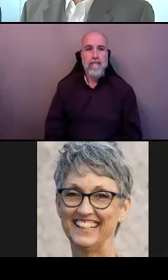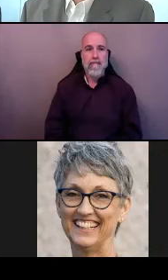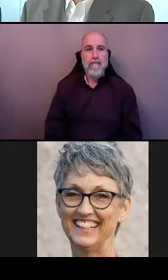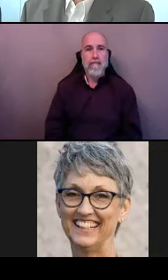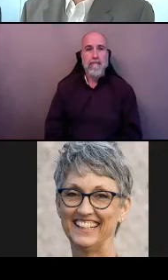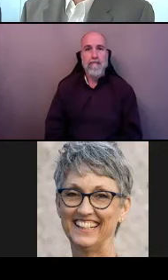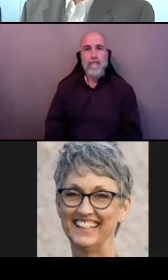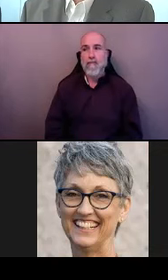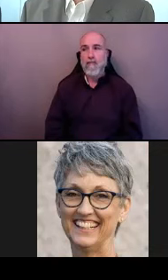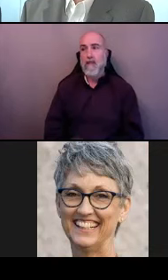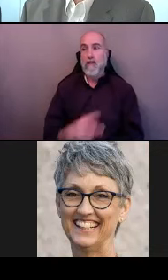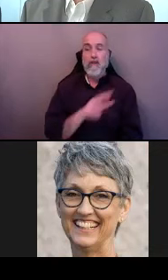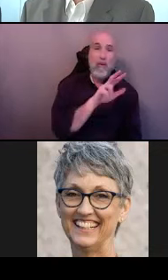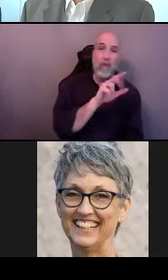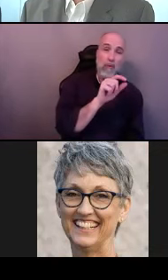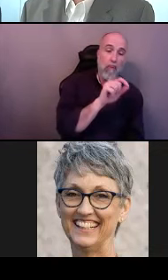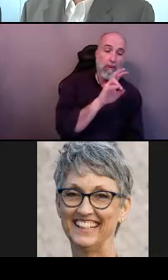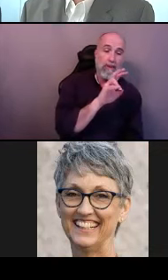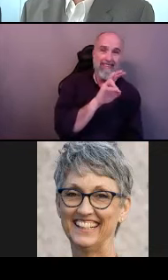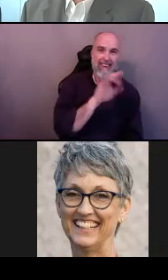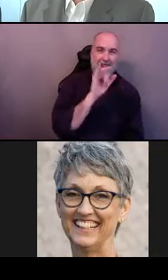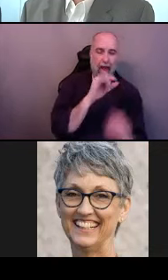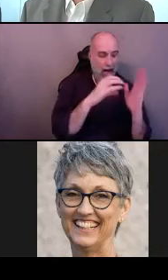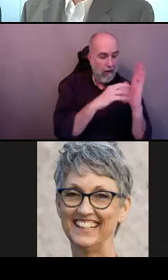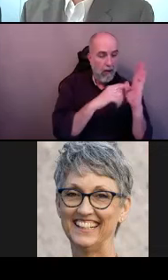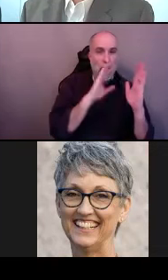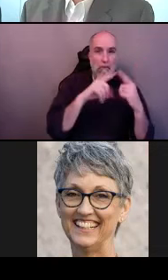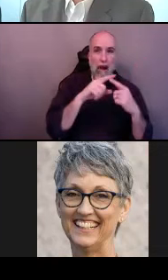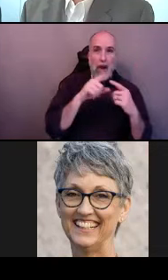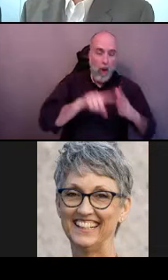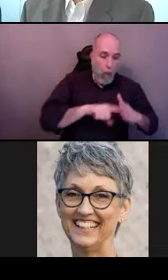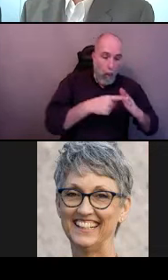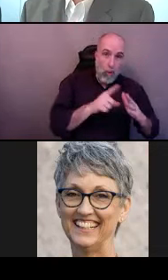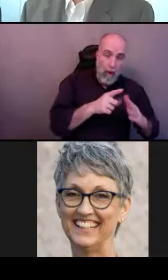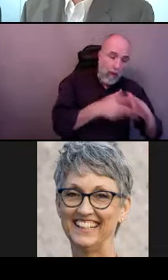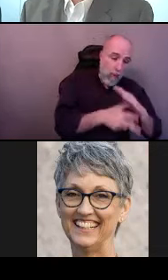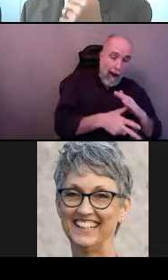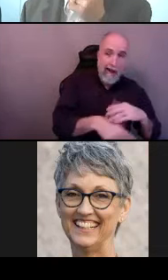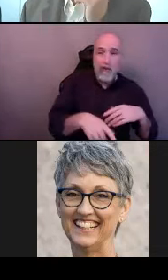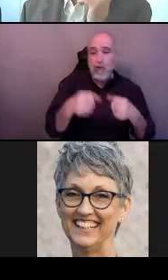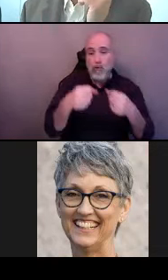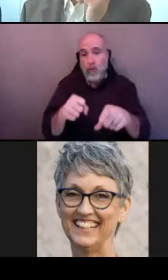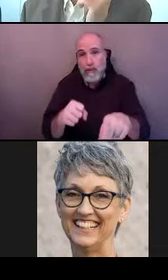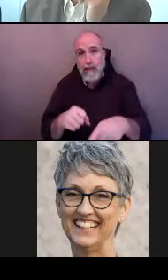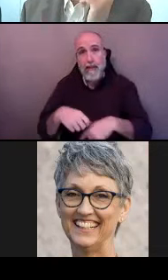So 320.7 talks about the potential origin points, the garage, driveway, public sidewalk, public street. And then this